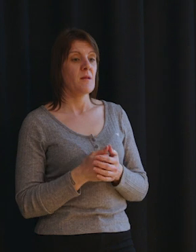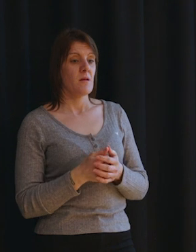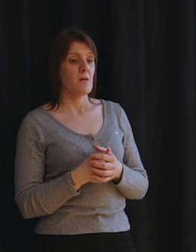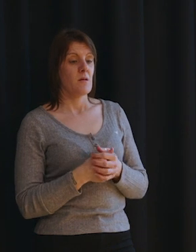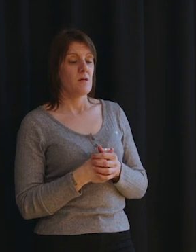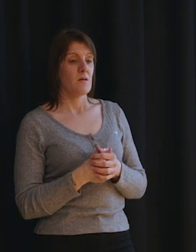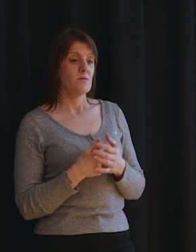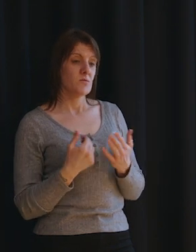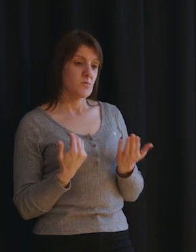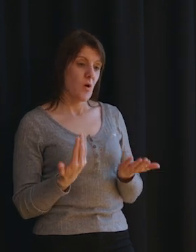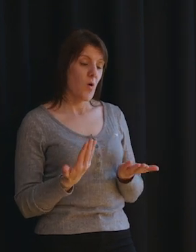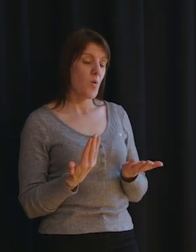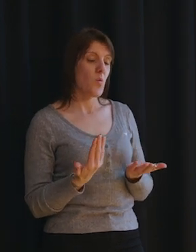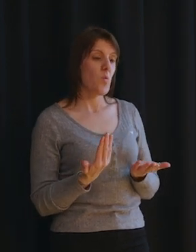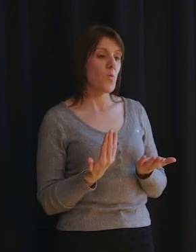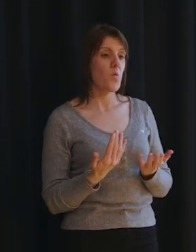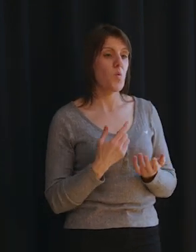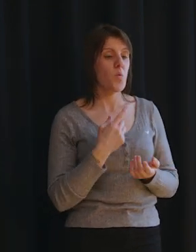well. So